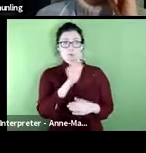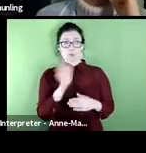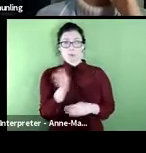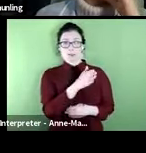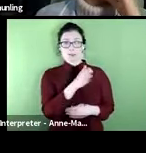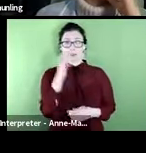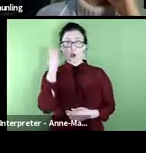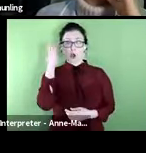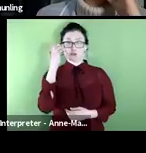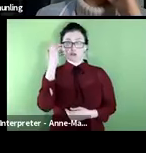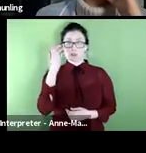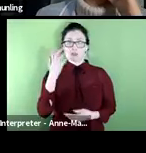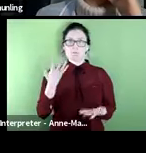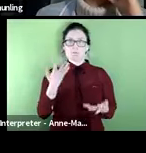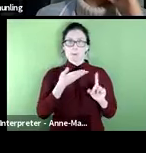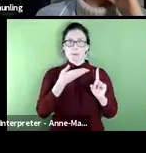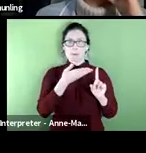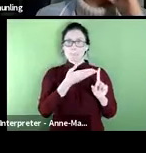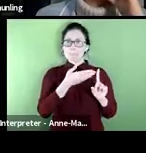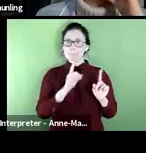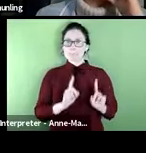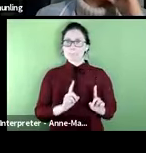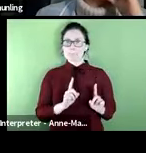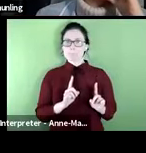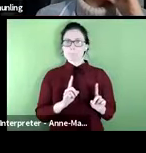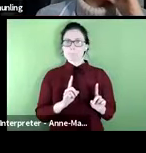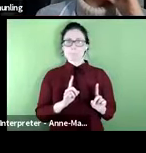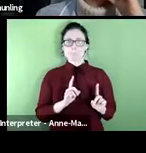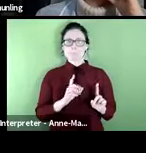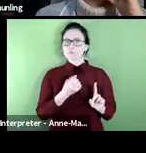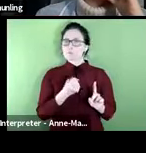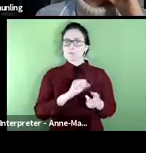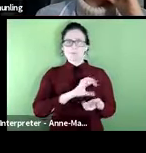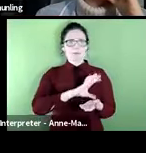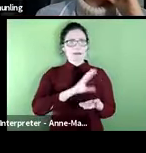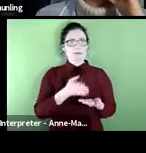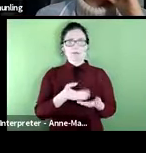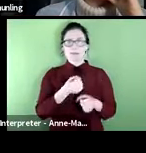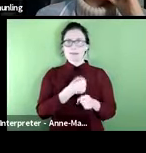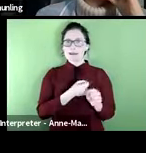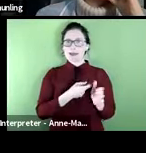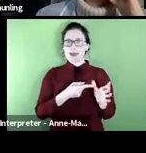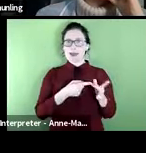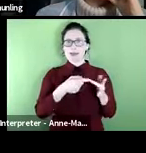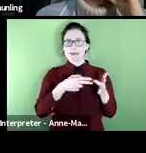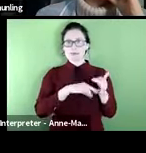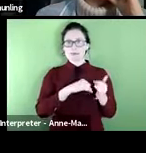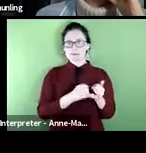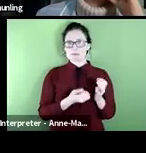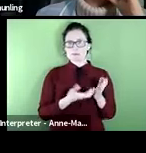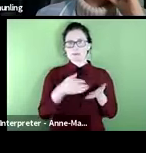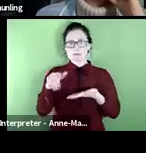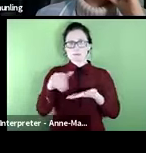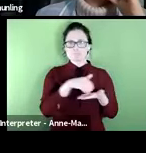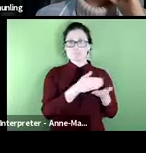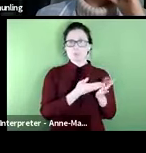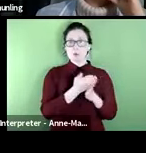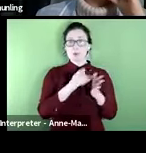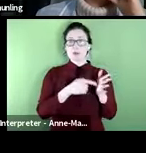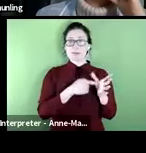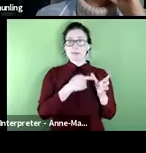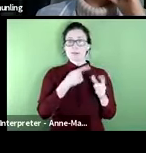game is not to have capital gains that transit through taxes, but to